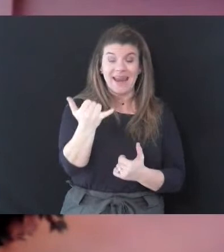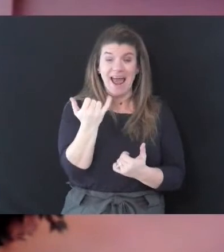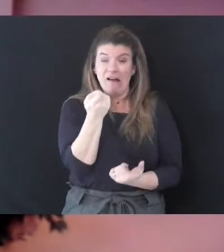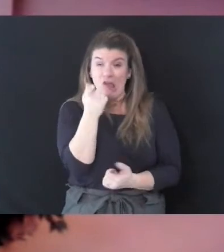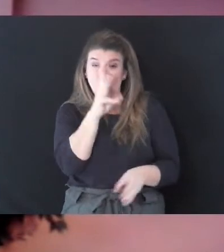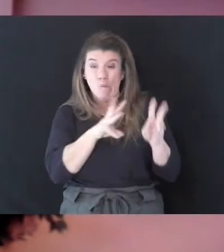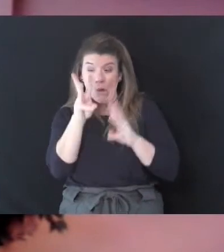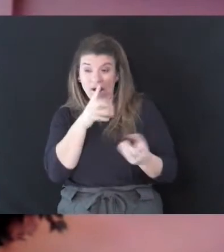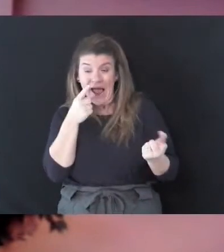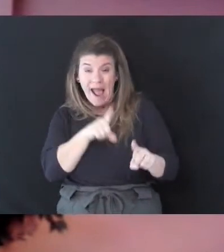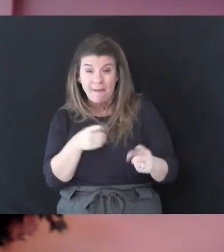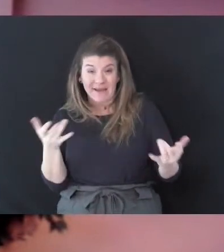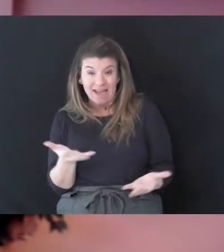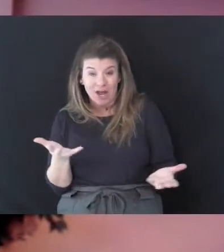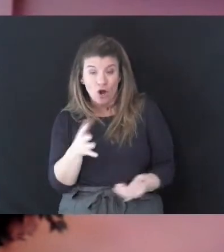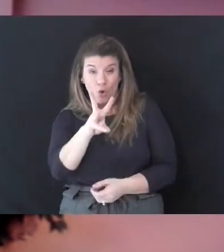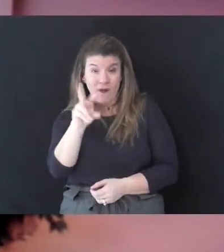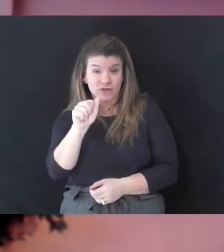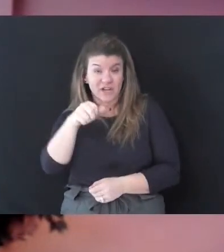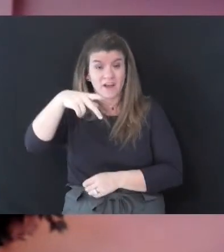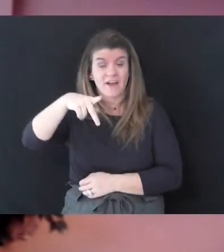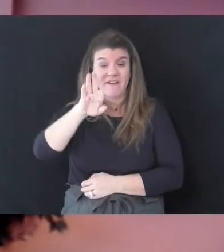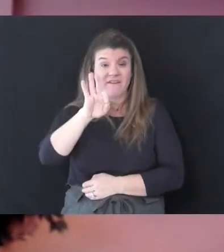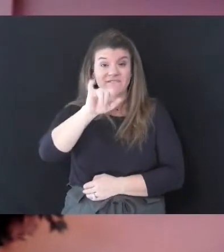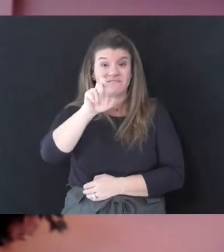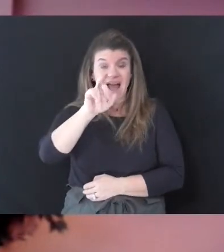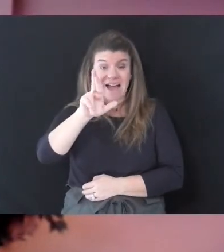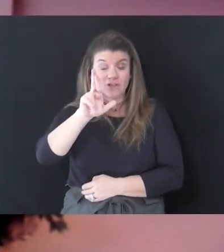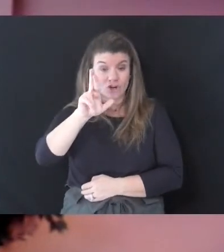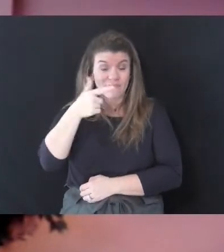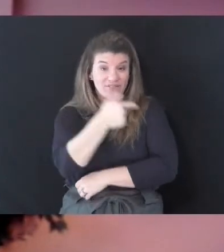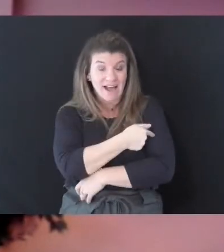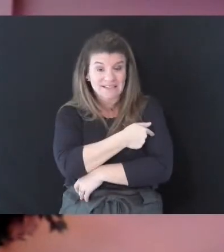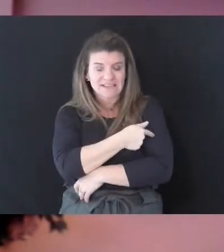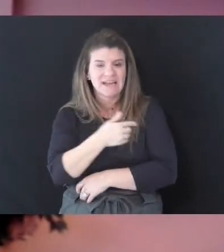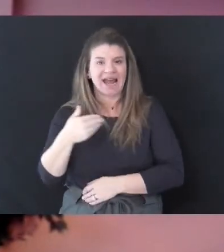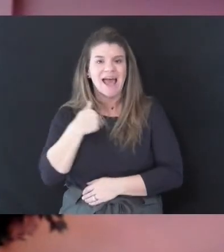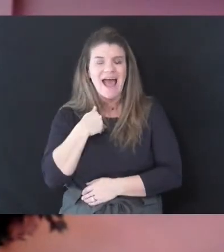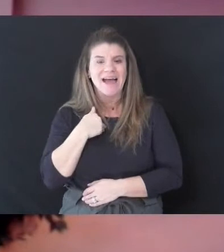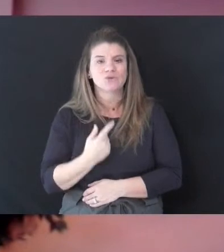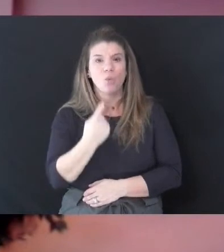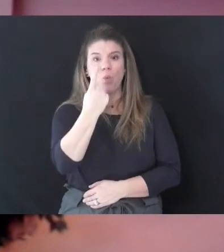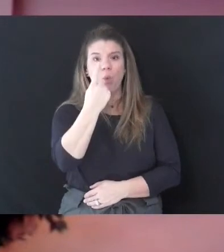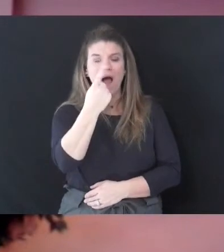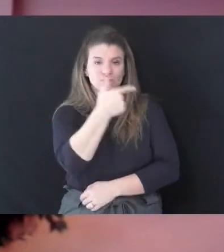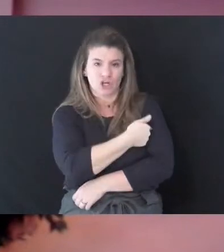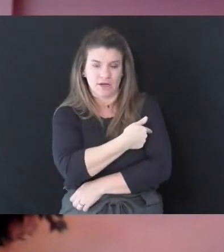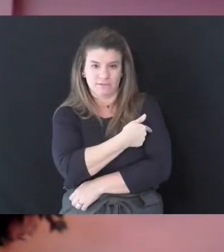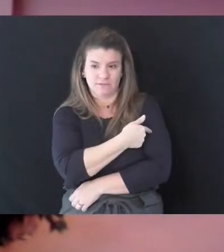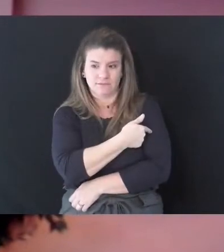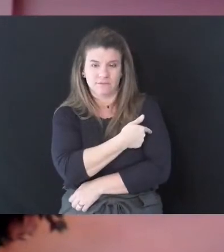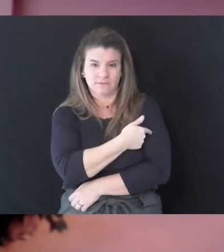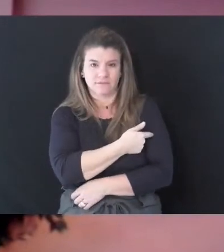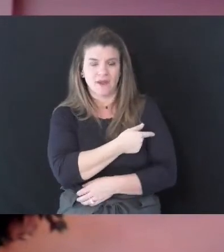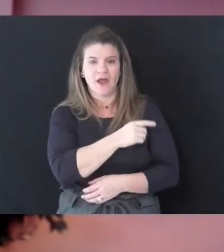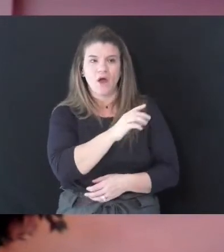States, the Pfizer vaccine has, with 1 shot, has reduced